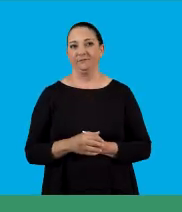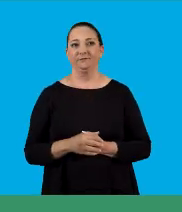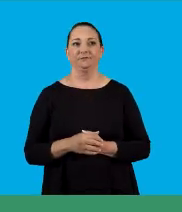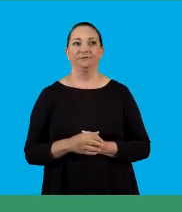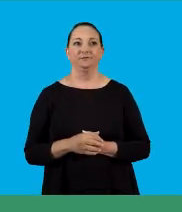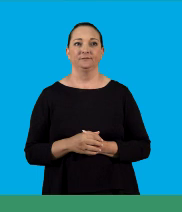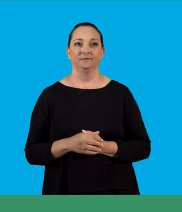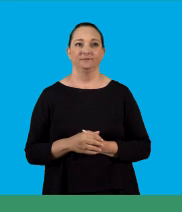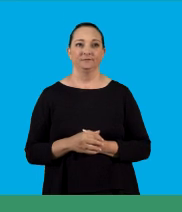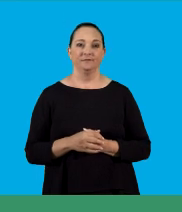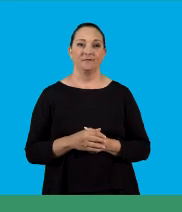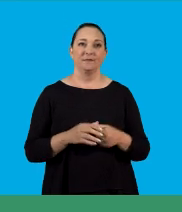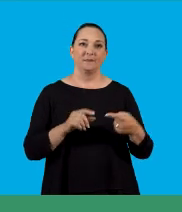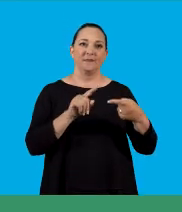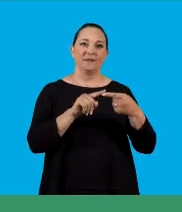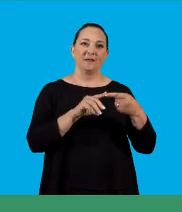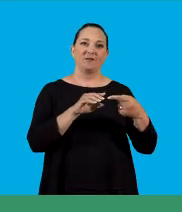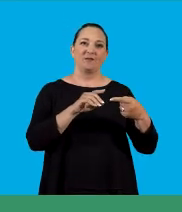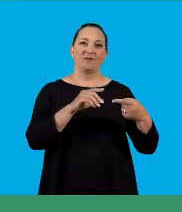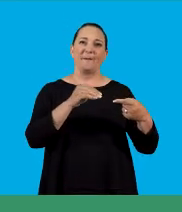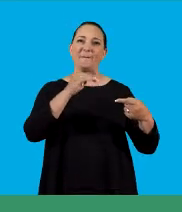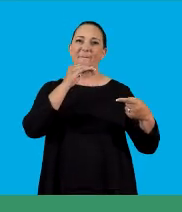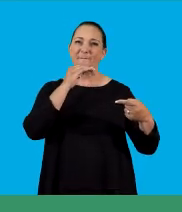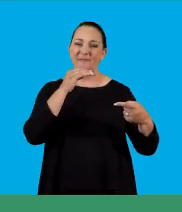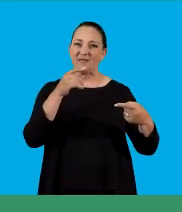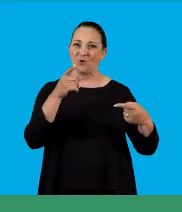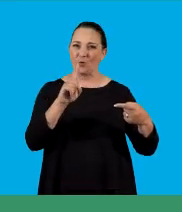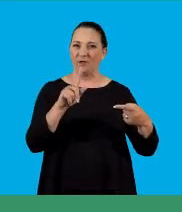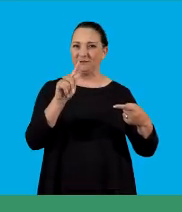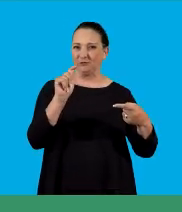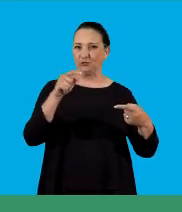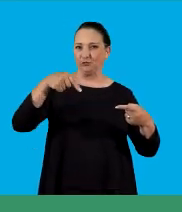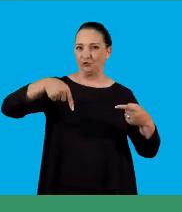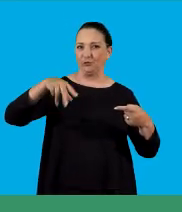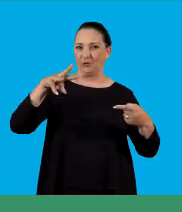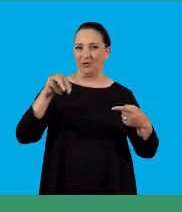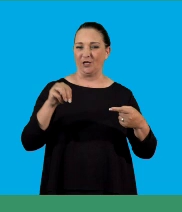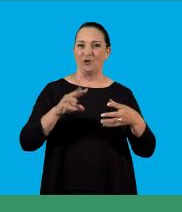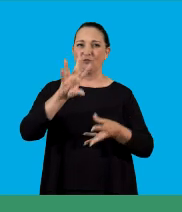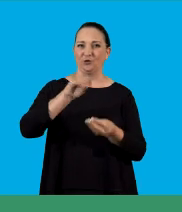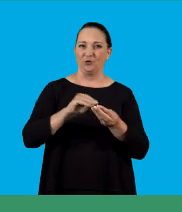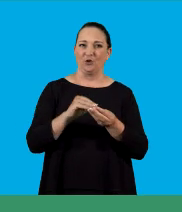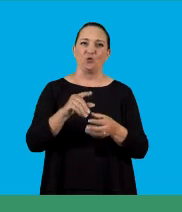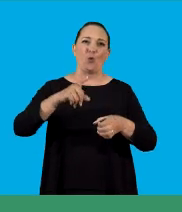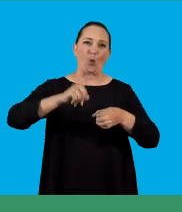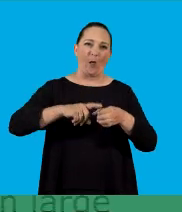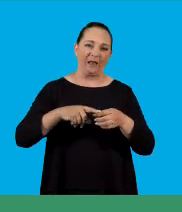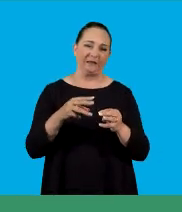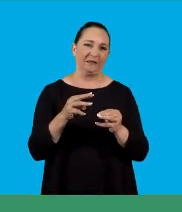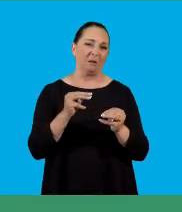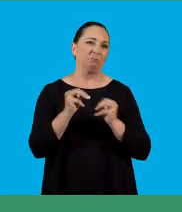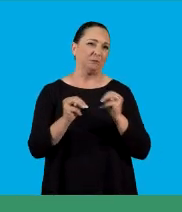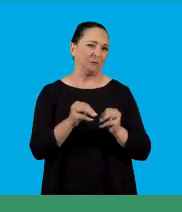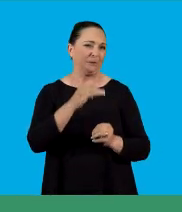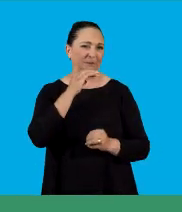you should be able to elaborate on the meaning of the term total quality management, to say what do we